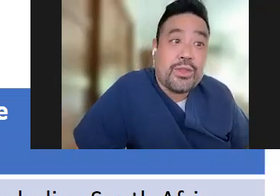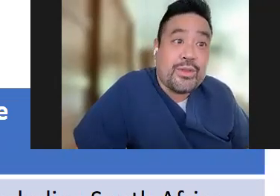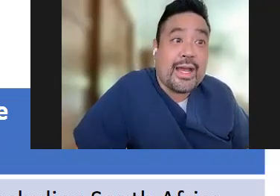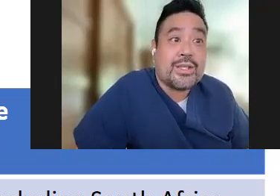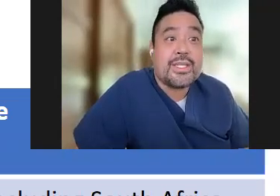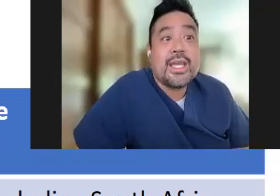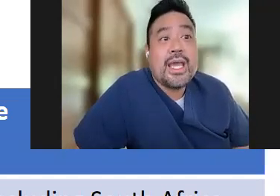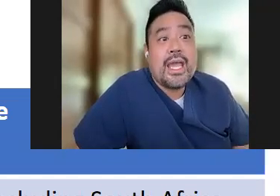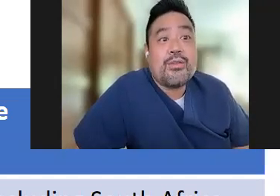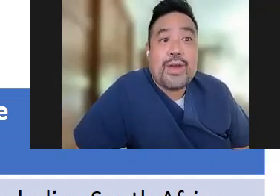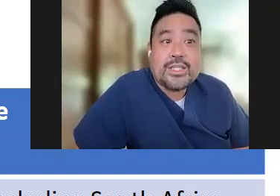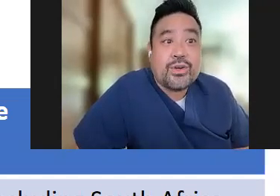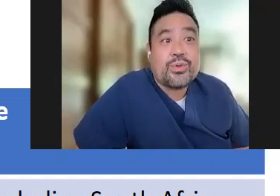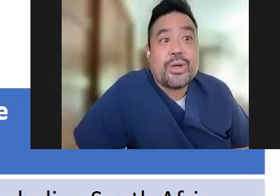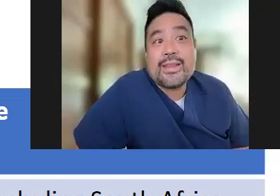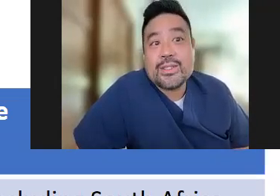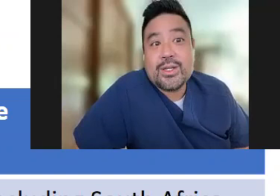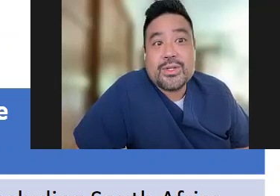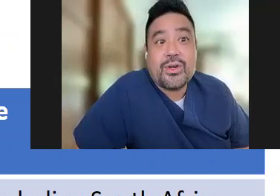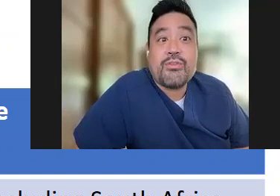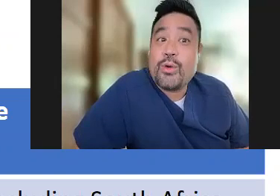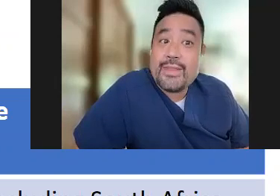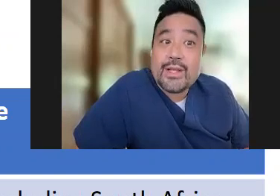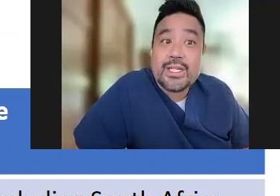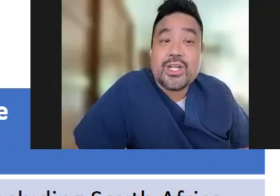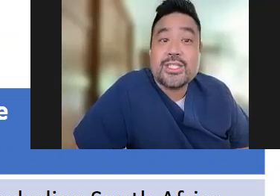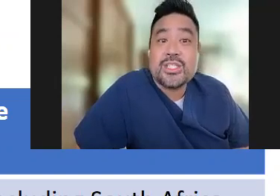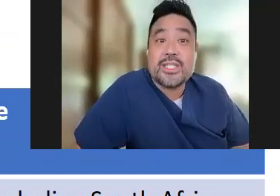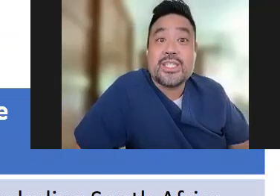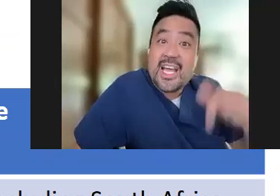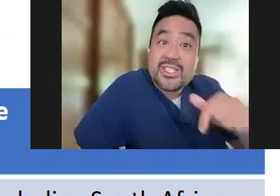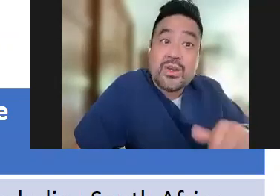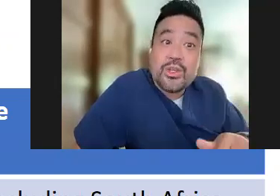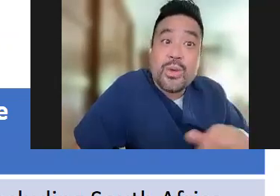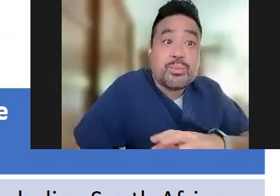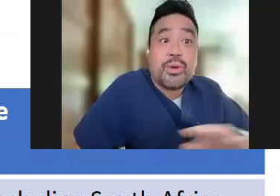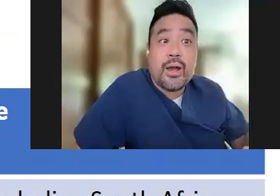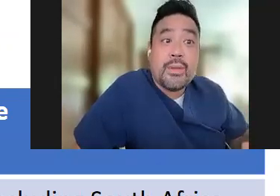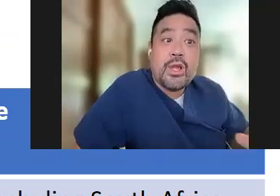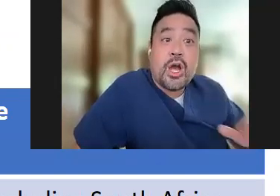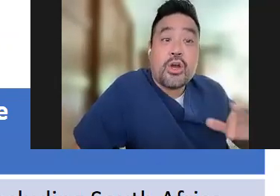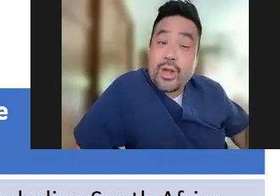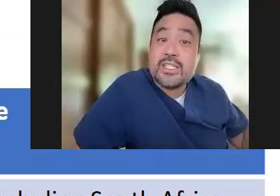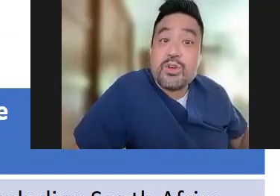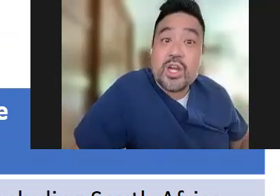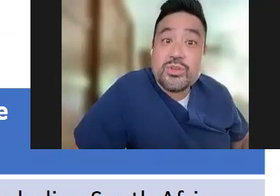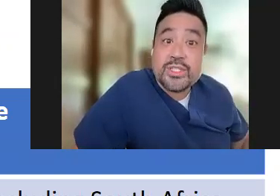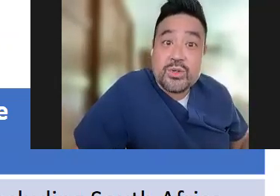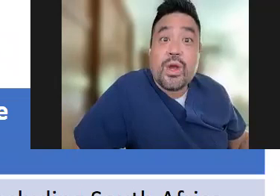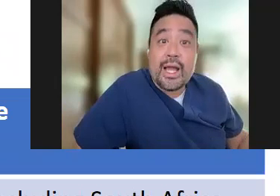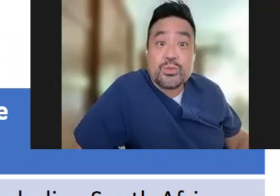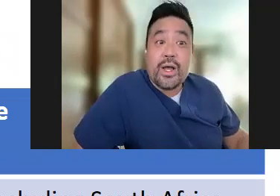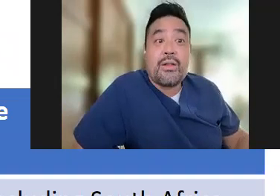see here 43,000 in Pfizer, 28,000 in Moderna, 40,000 in Johnson & Johnson, not just here in the US, but across different